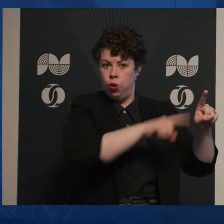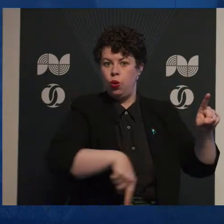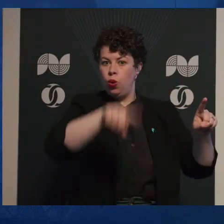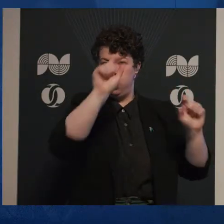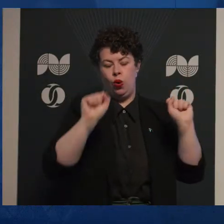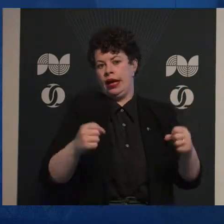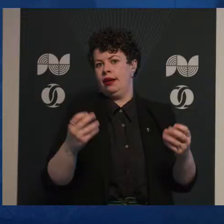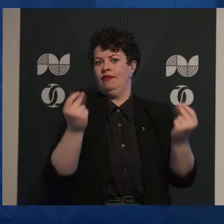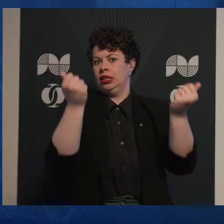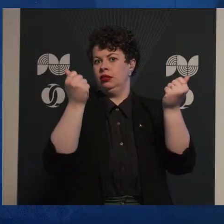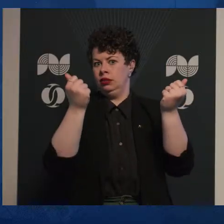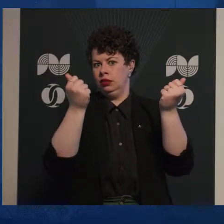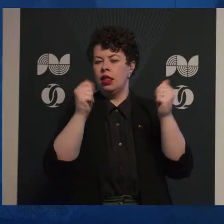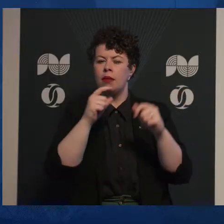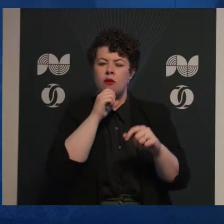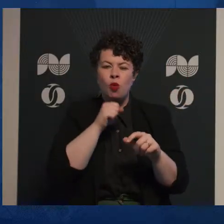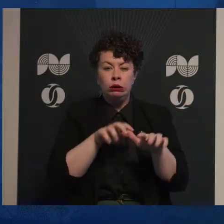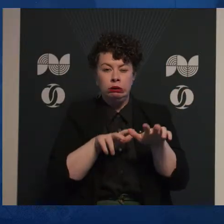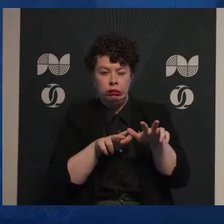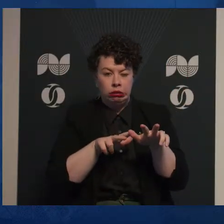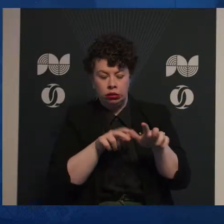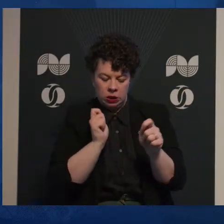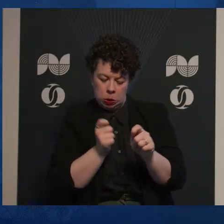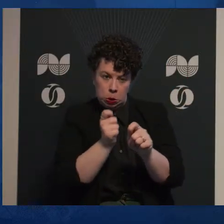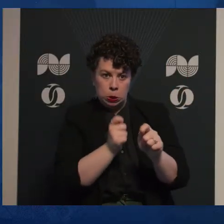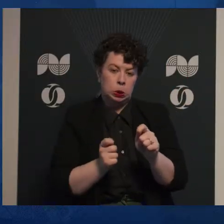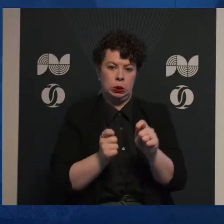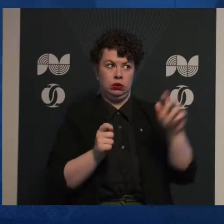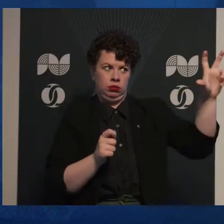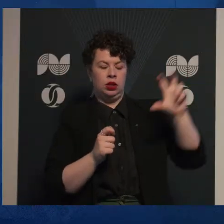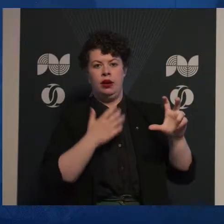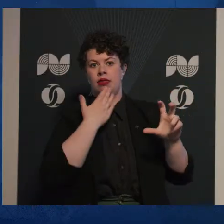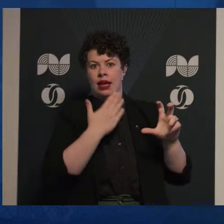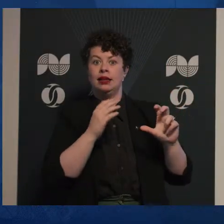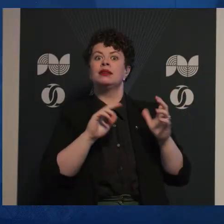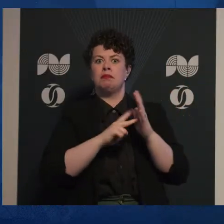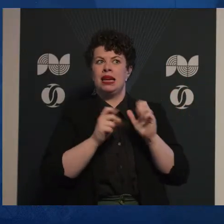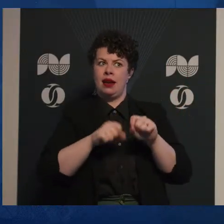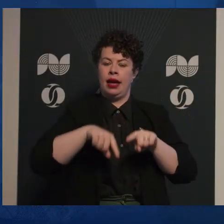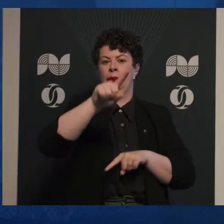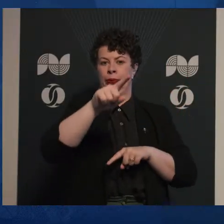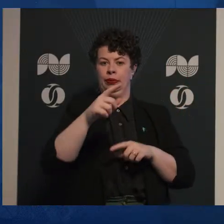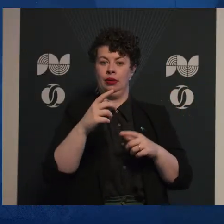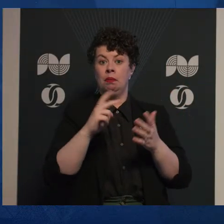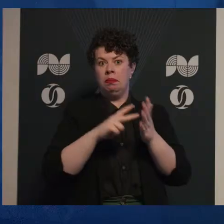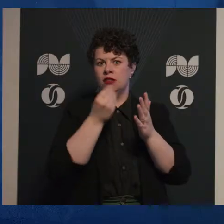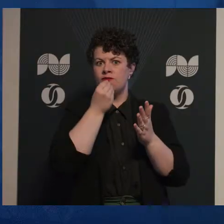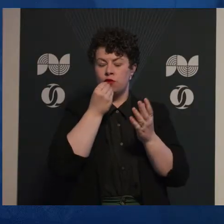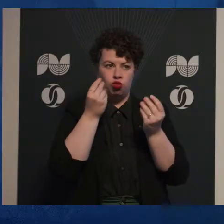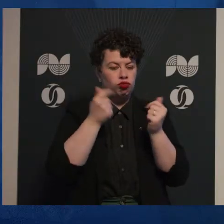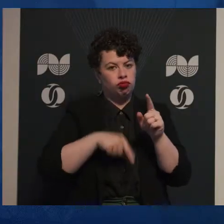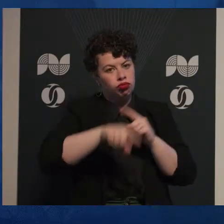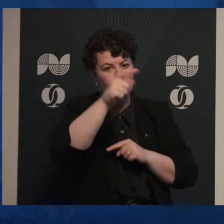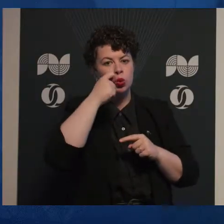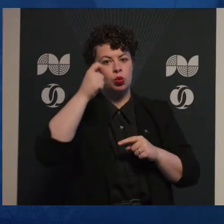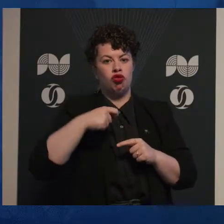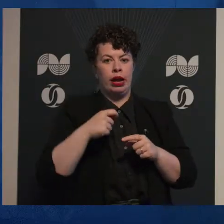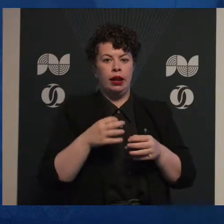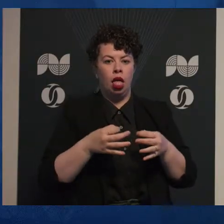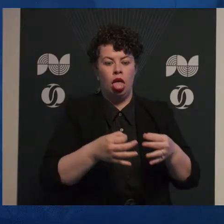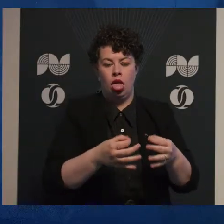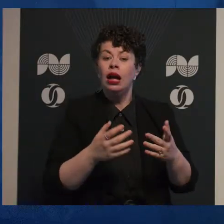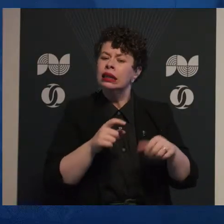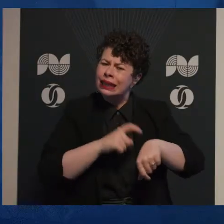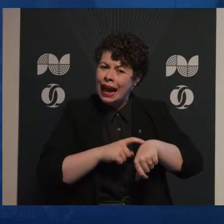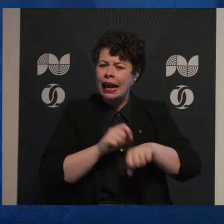Ukrainian grain, like 2 years ago at the onset of the Ukrainian war. And these projects, again, take times and years,